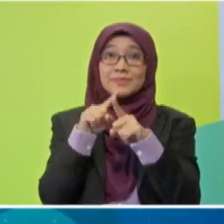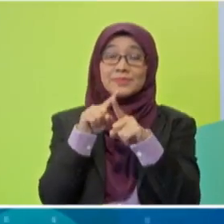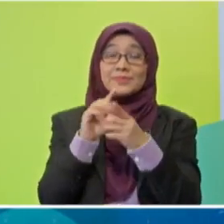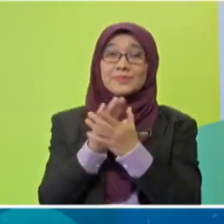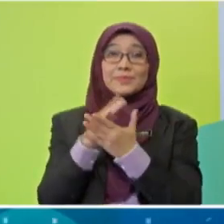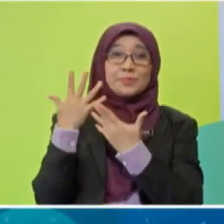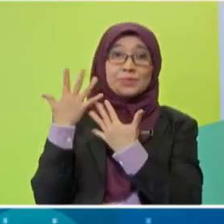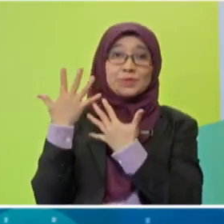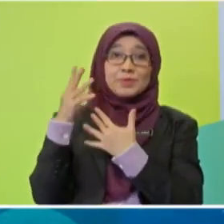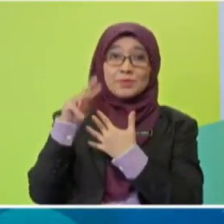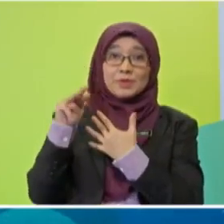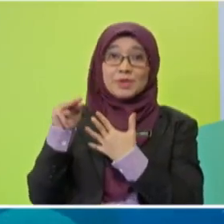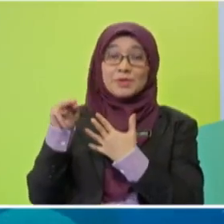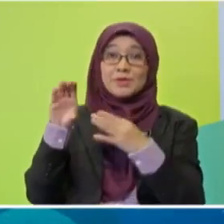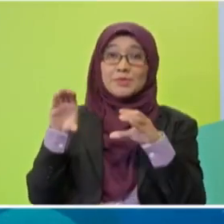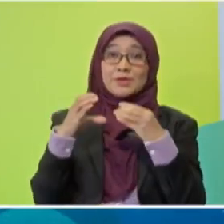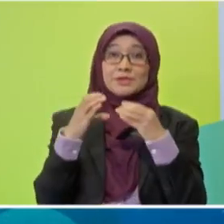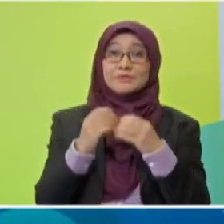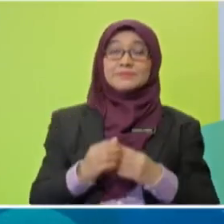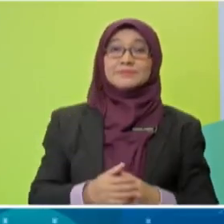Calculate and give me the answer.